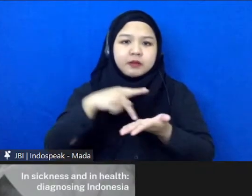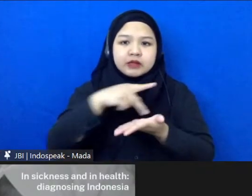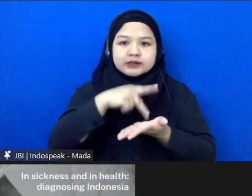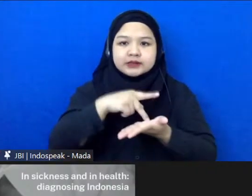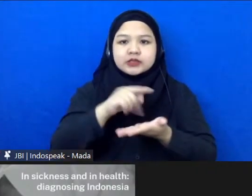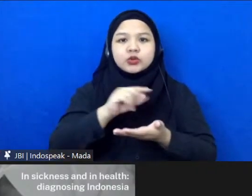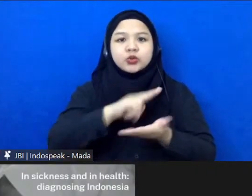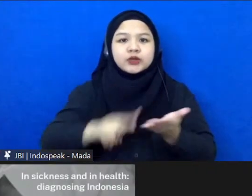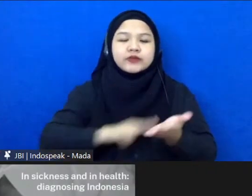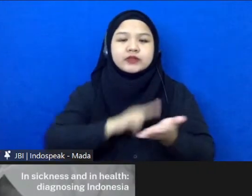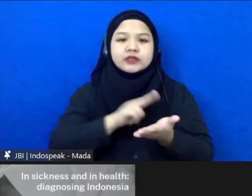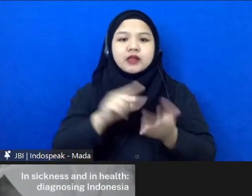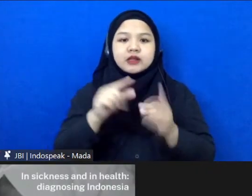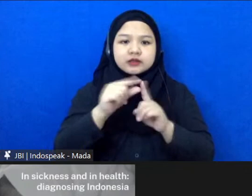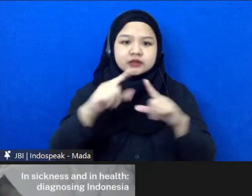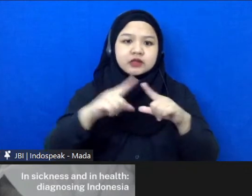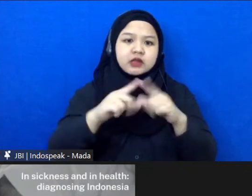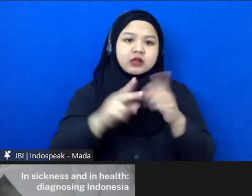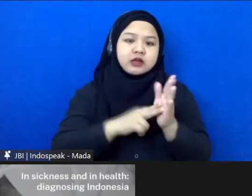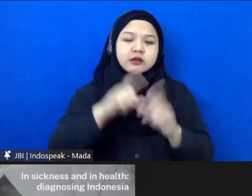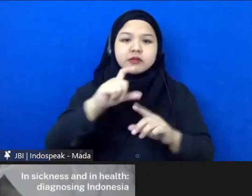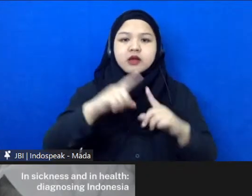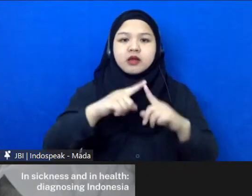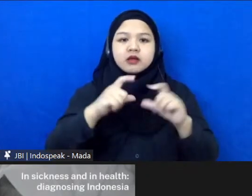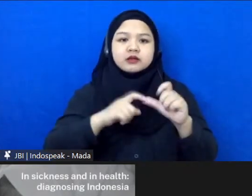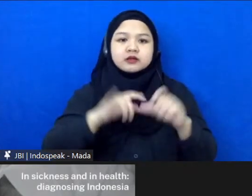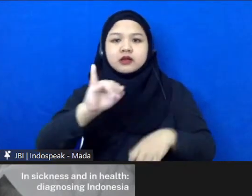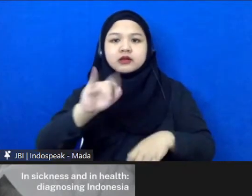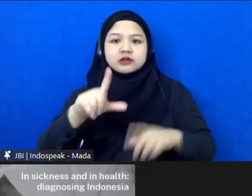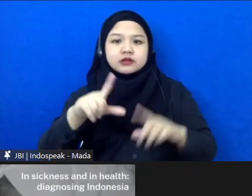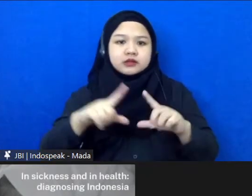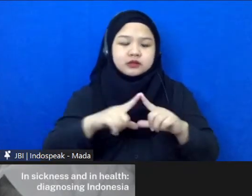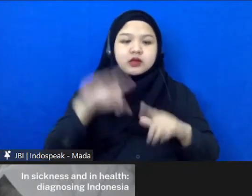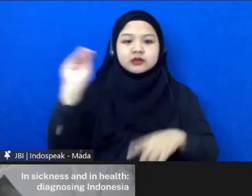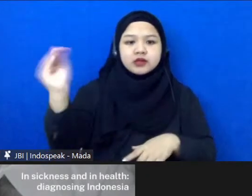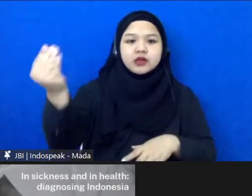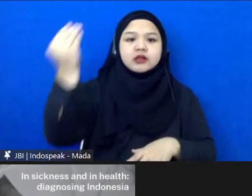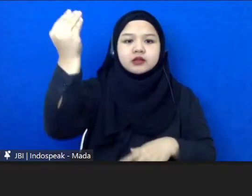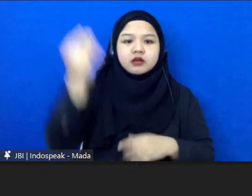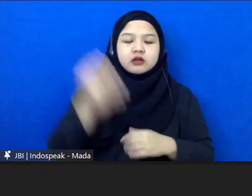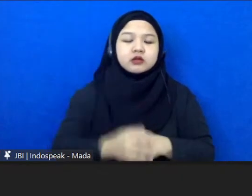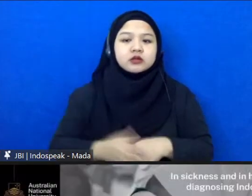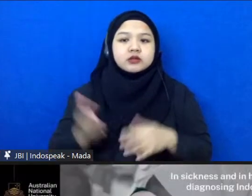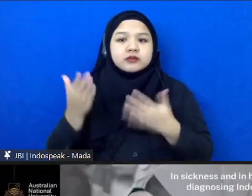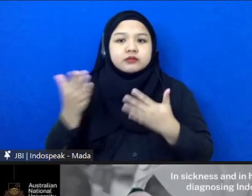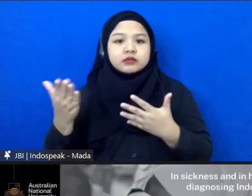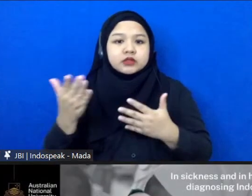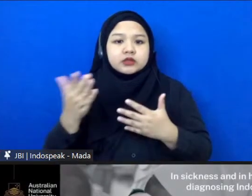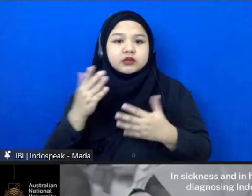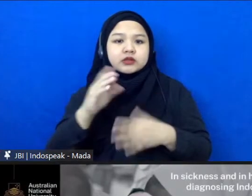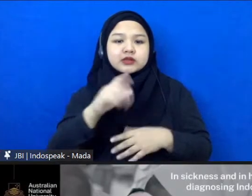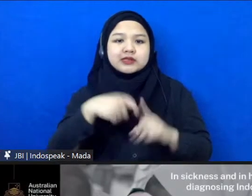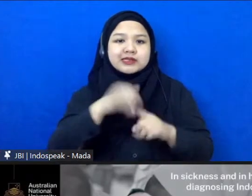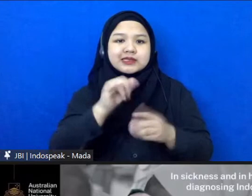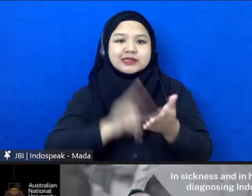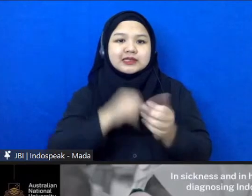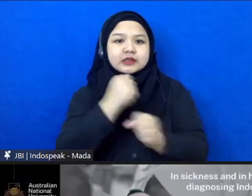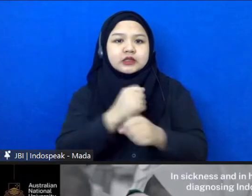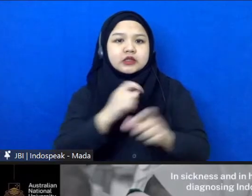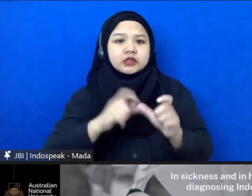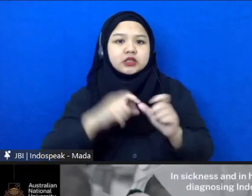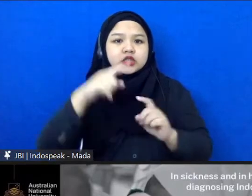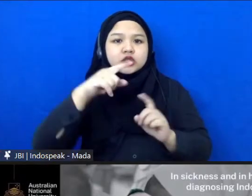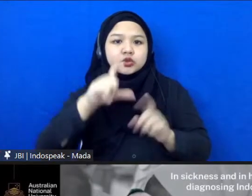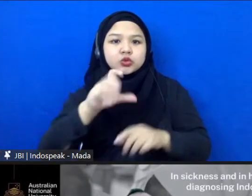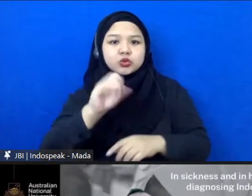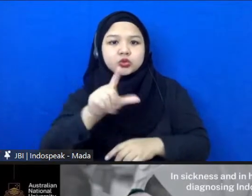Pancasila in Jakarta and holds honorary posts at Imperial College London, King's College London, and the